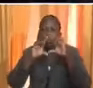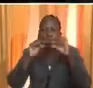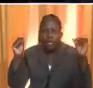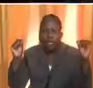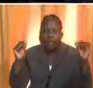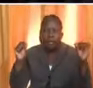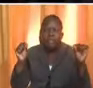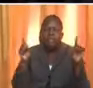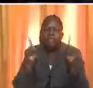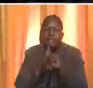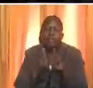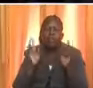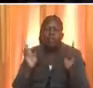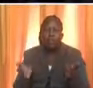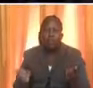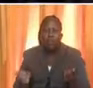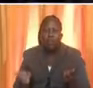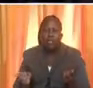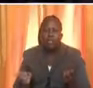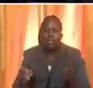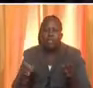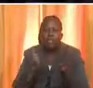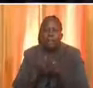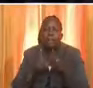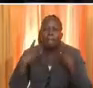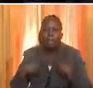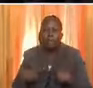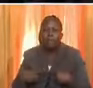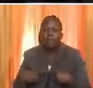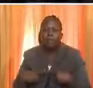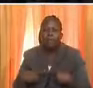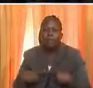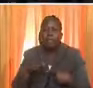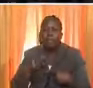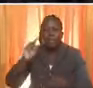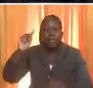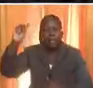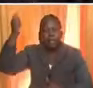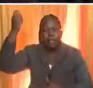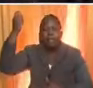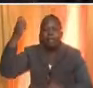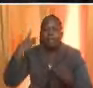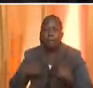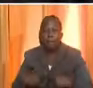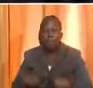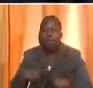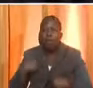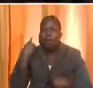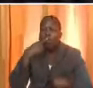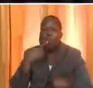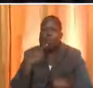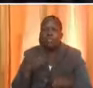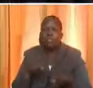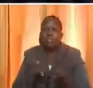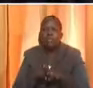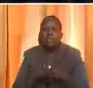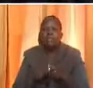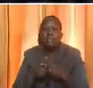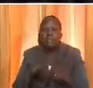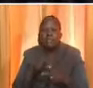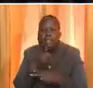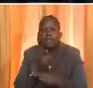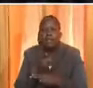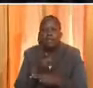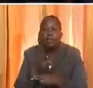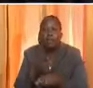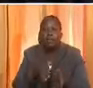parlance, simply the people. The citizen who was described by Madan,